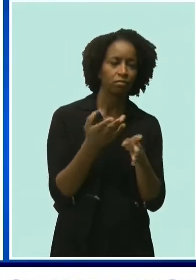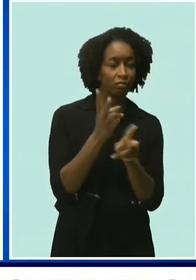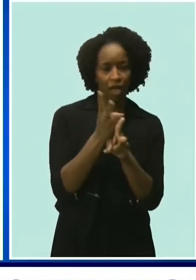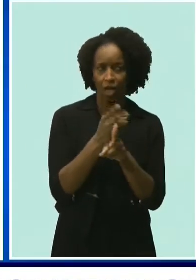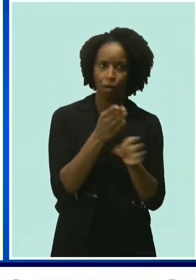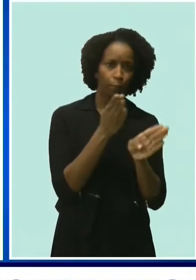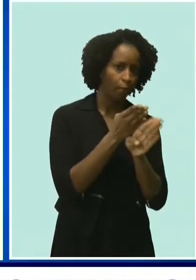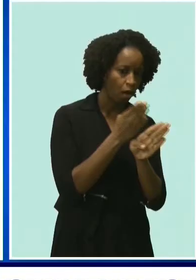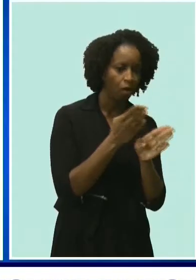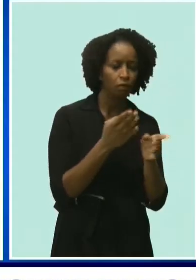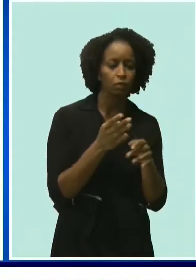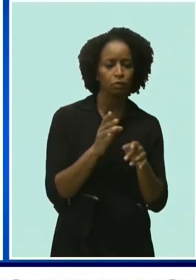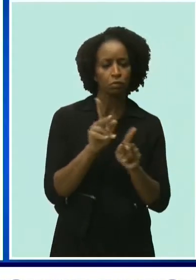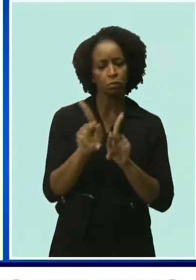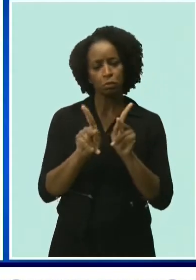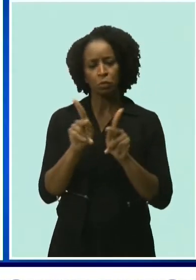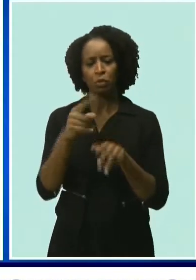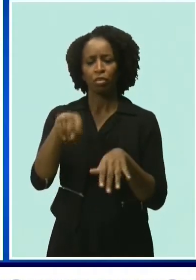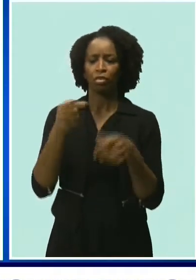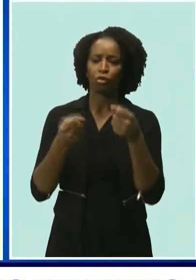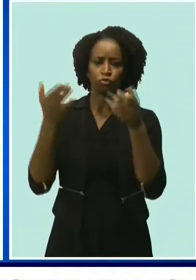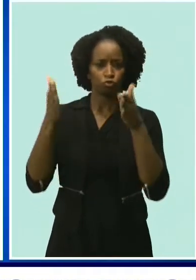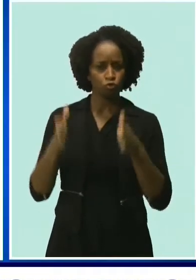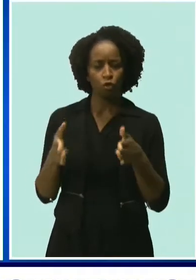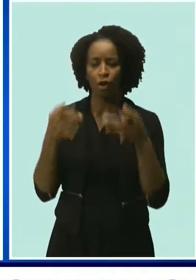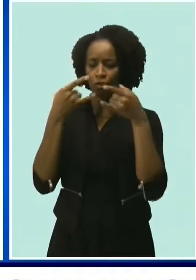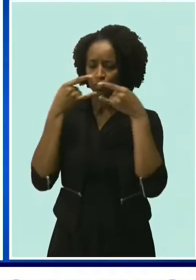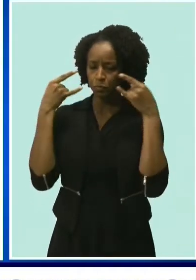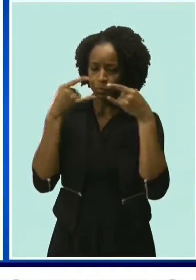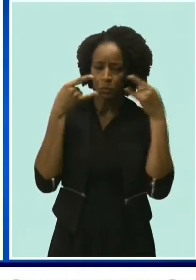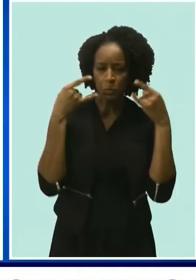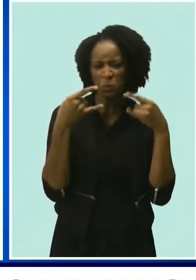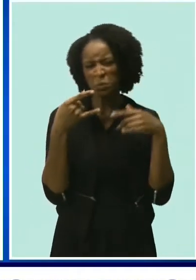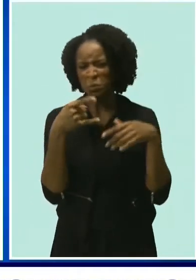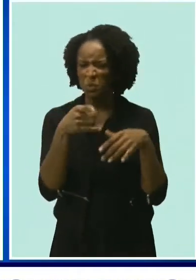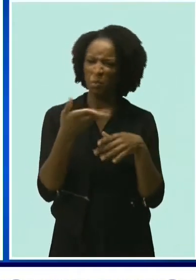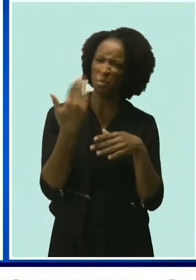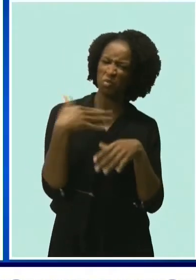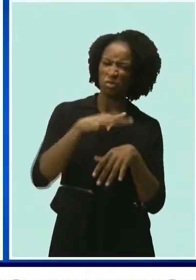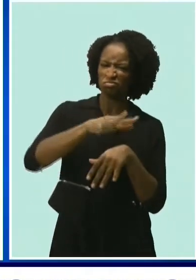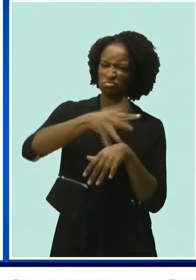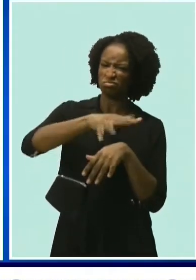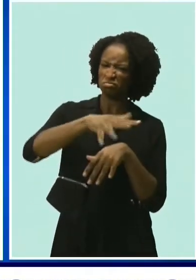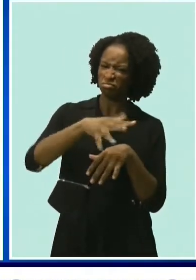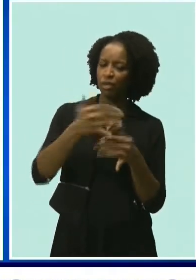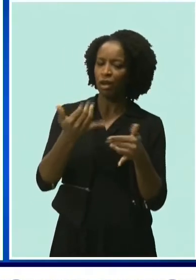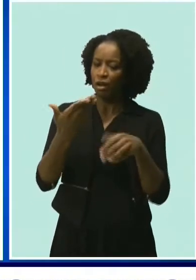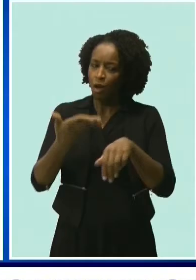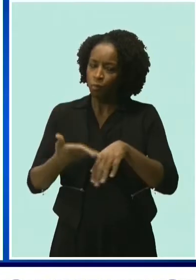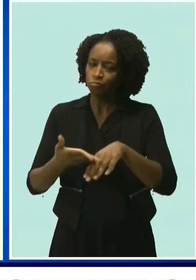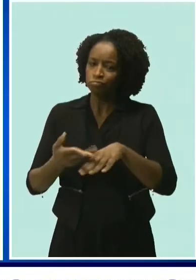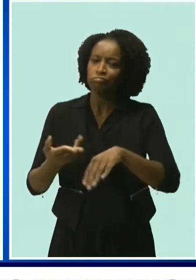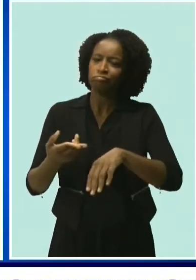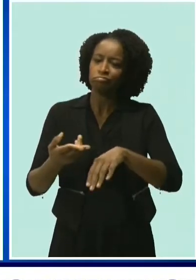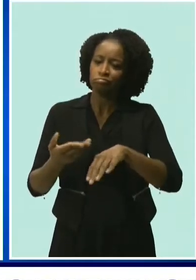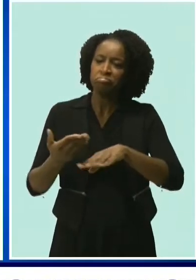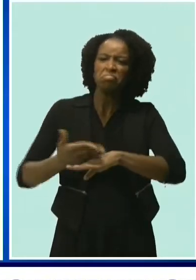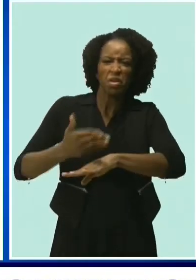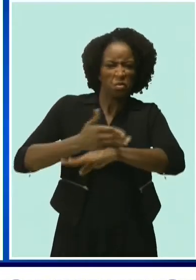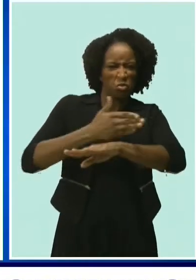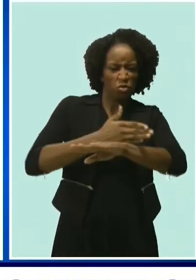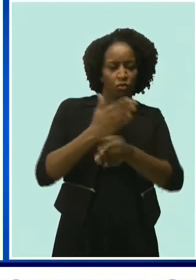have occurred, and in those cases, the passengers who were non-compliant were taken off the vehicles and others allowed to